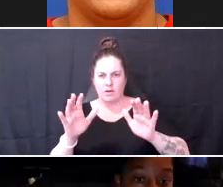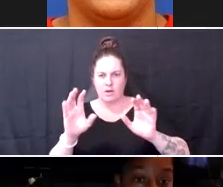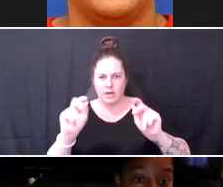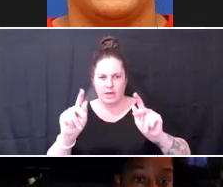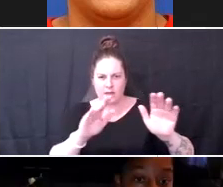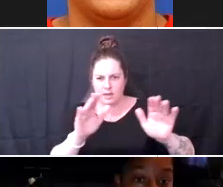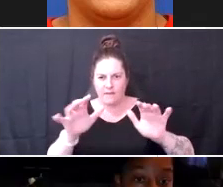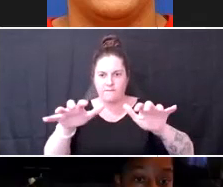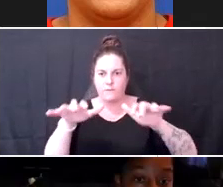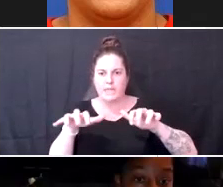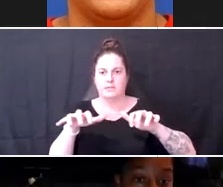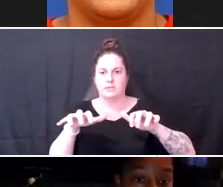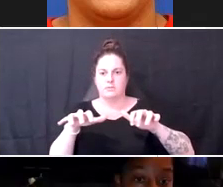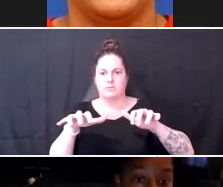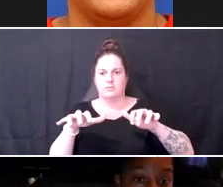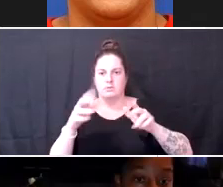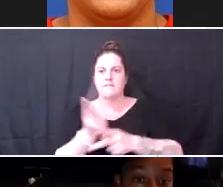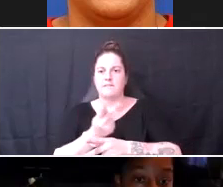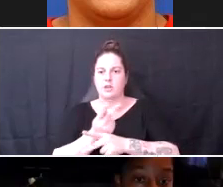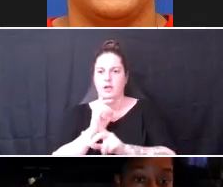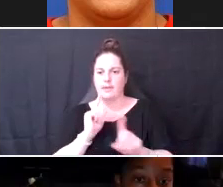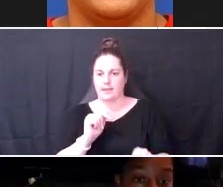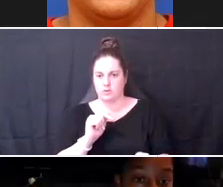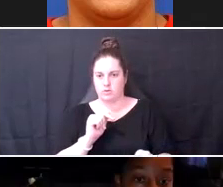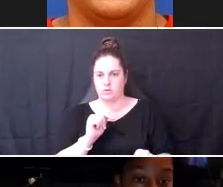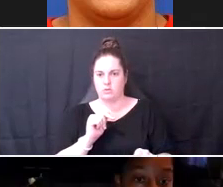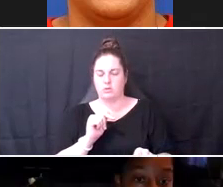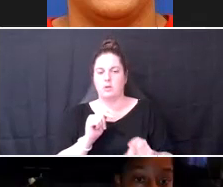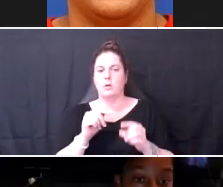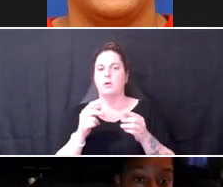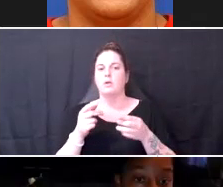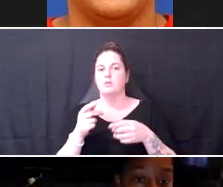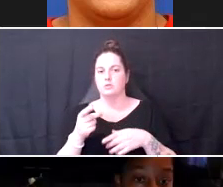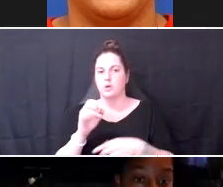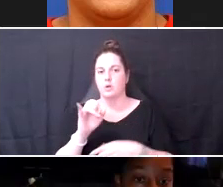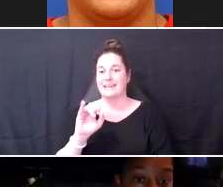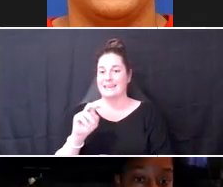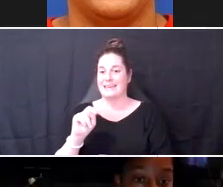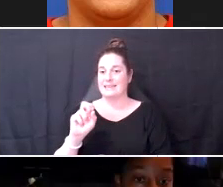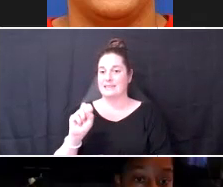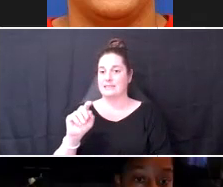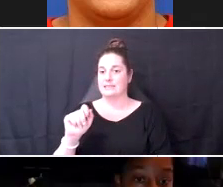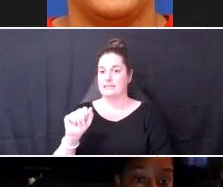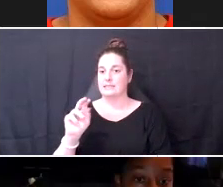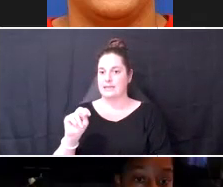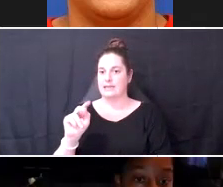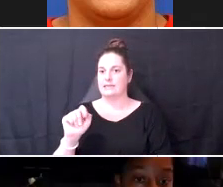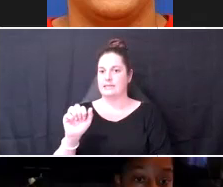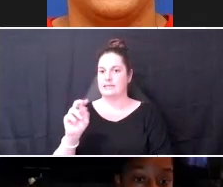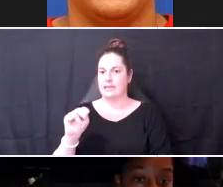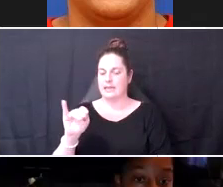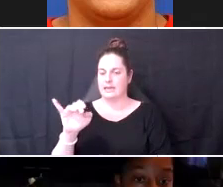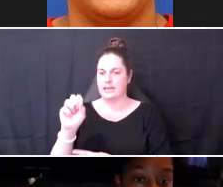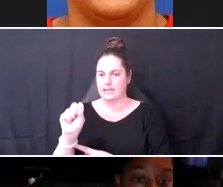okay, to get them. So you're saying for instantaneous velocity, what is the velocity at